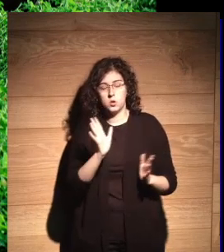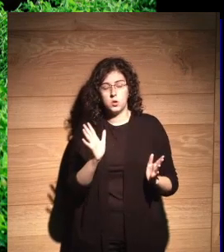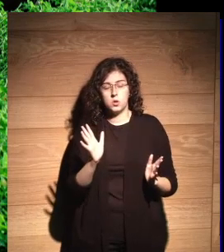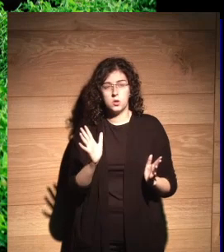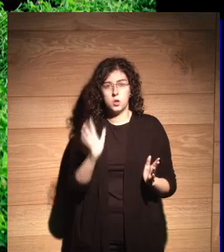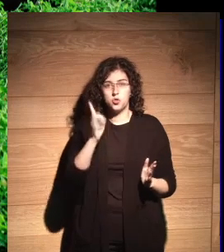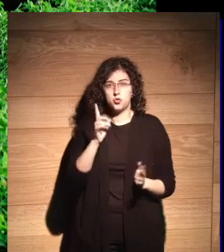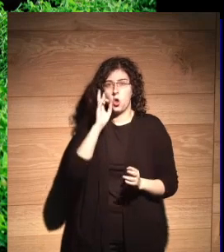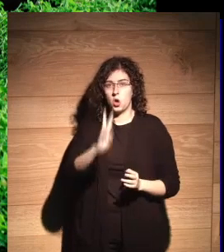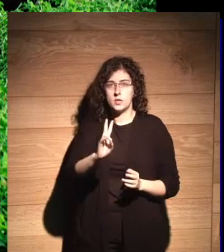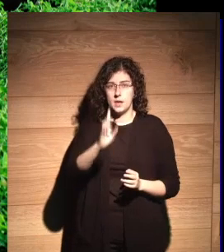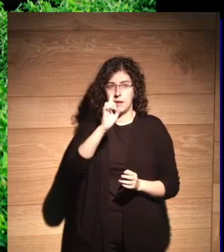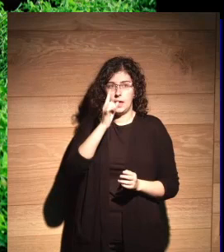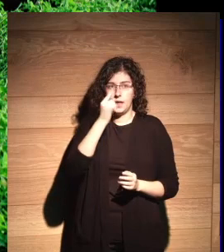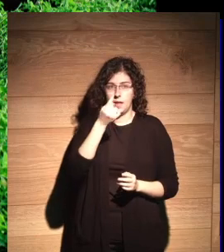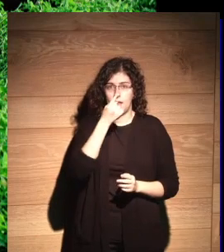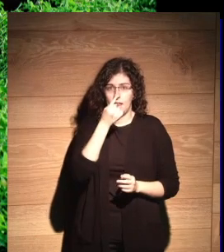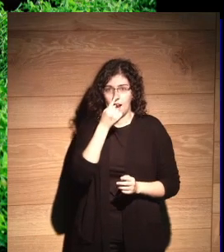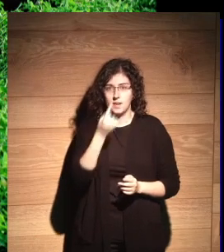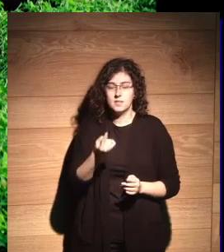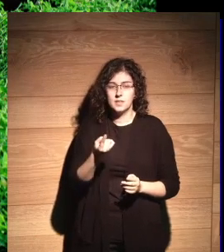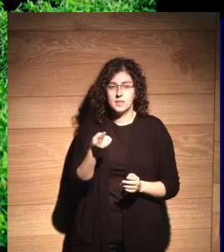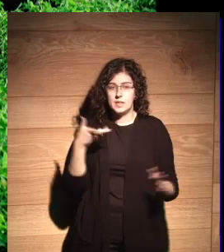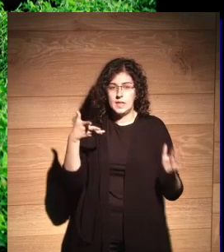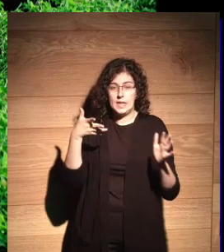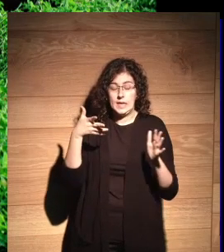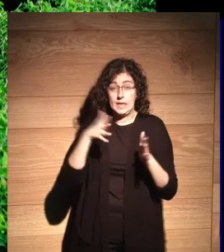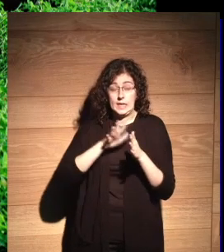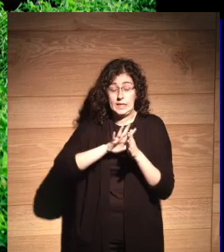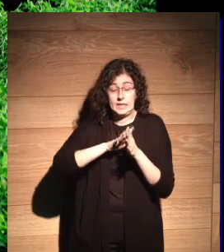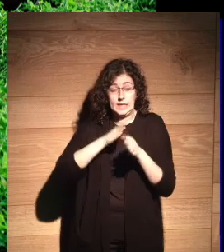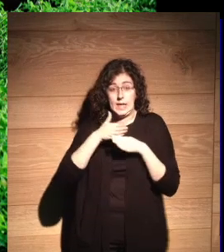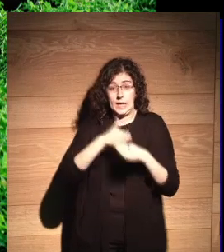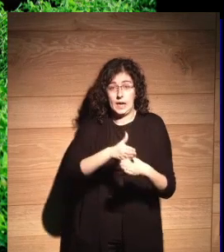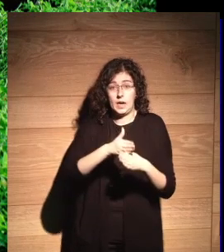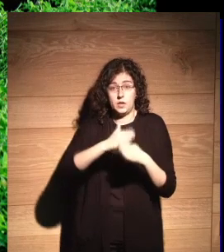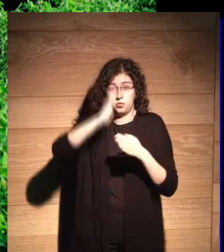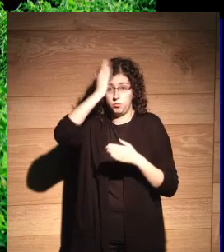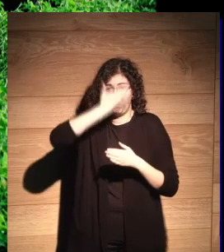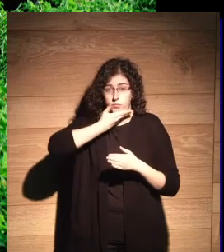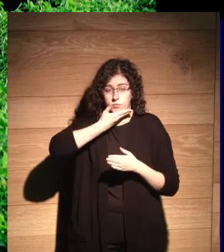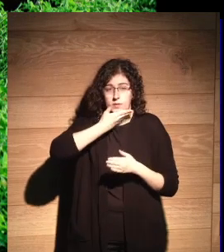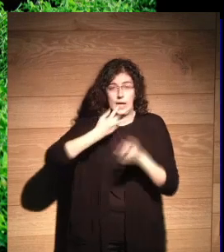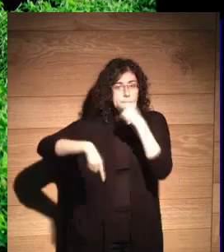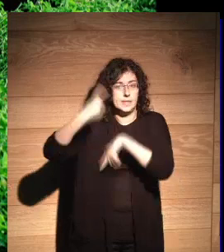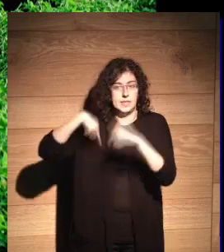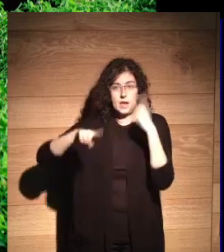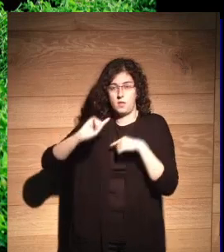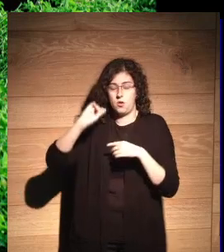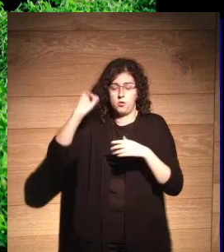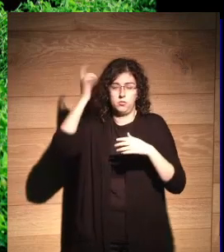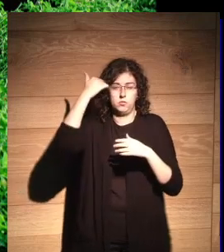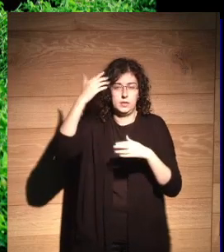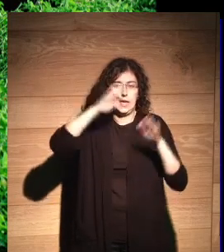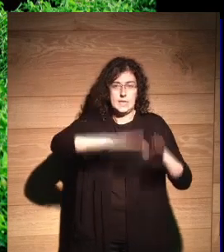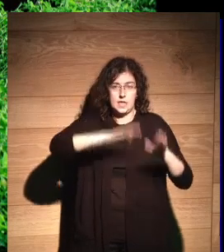guess, because of the Islamic tradition and the very conservative in that area. And I thought this